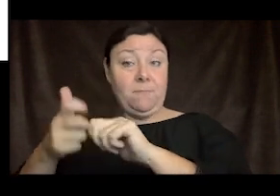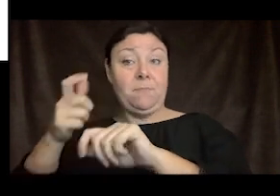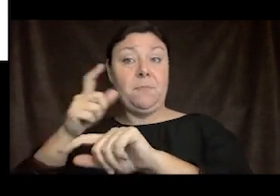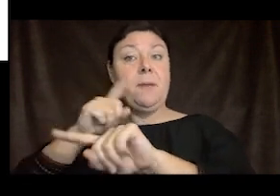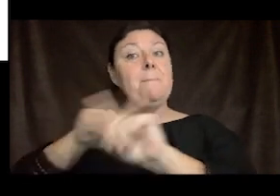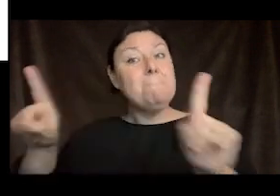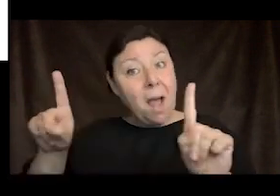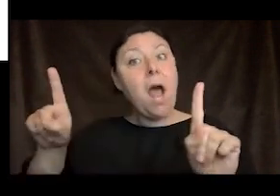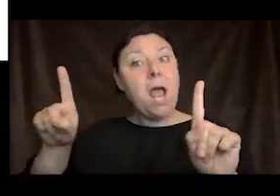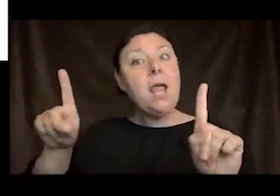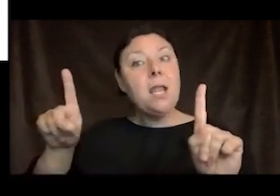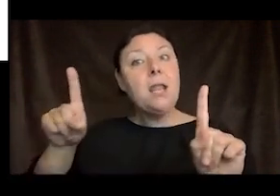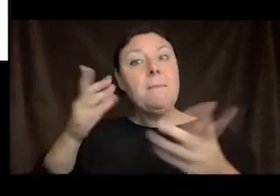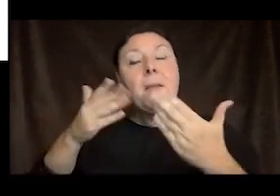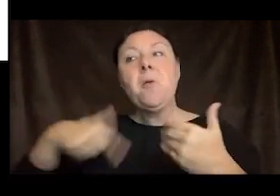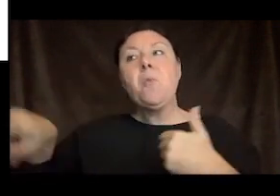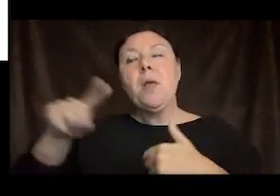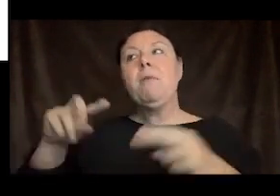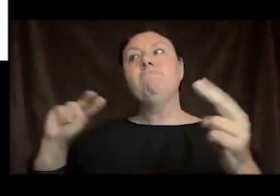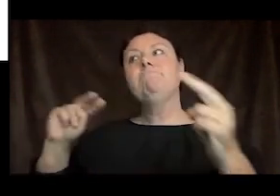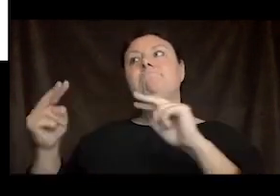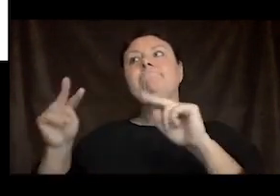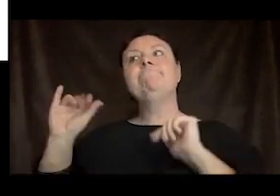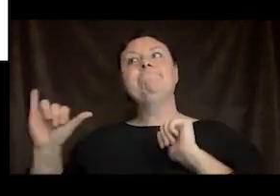walk away agreeing to disagree,